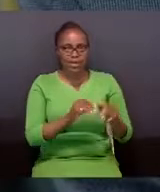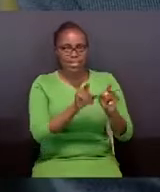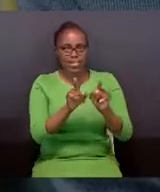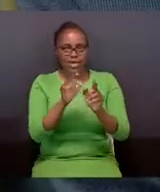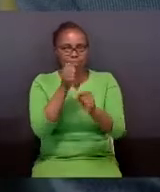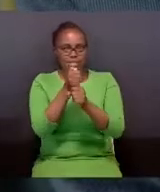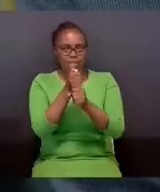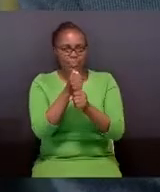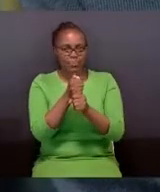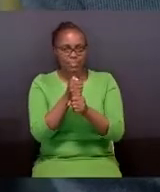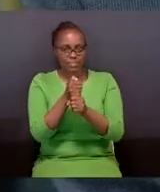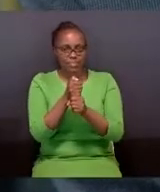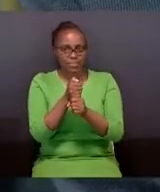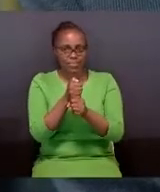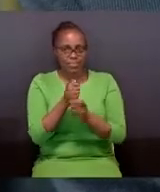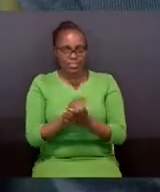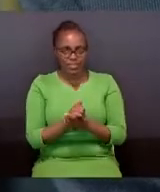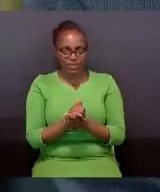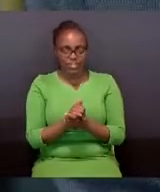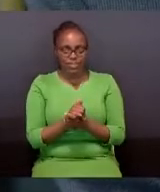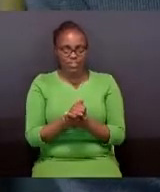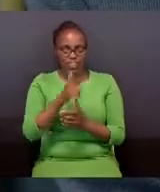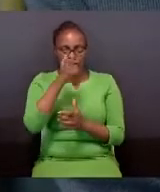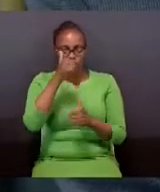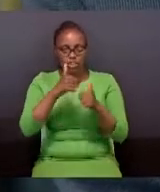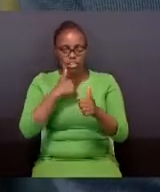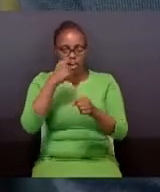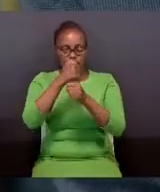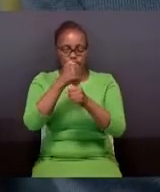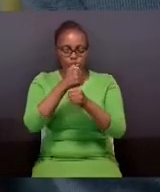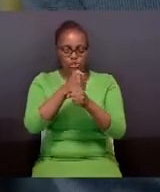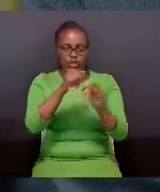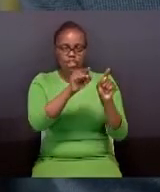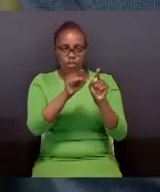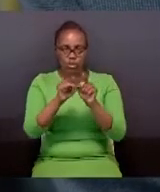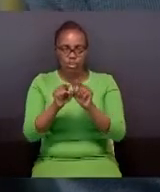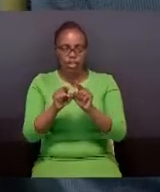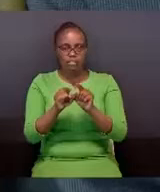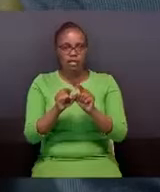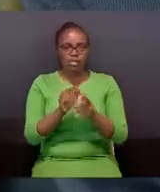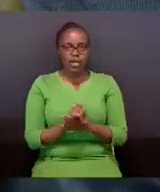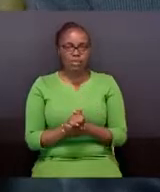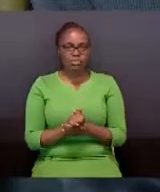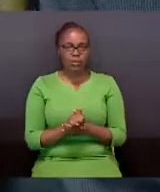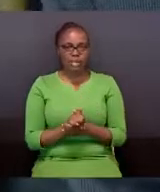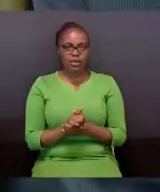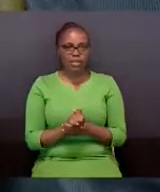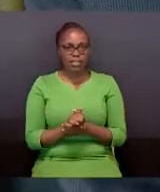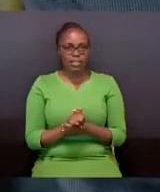Happiness comes from the wish to be happy, but also the